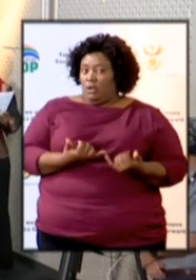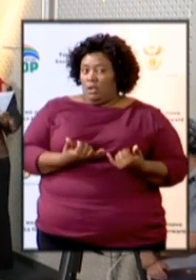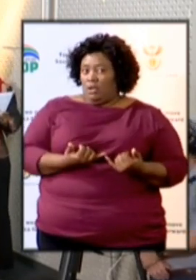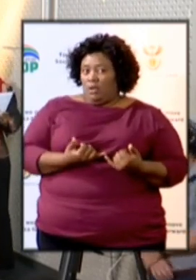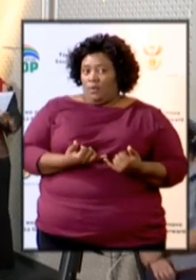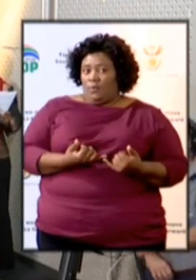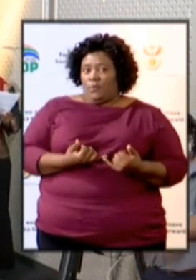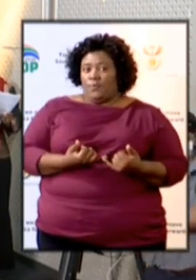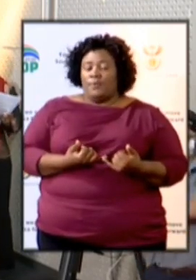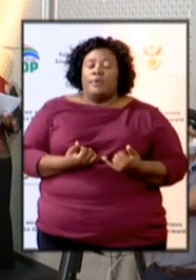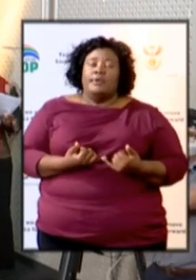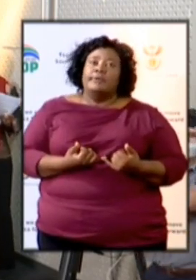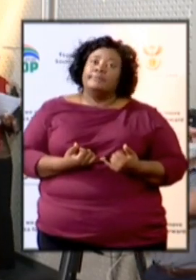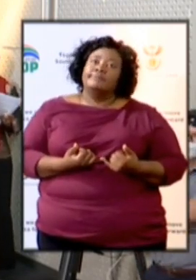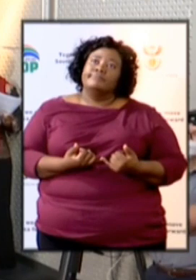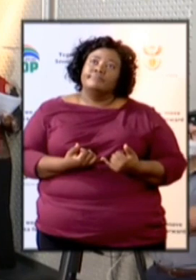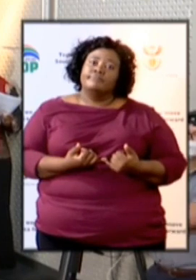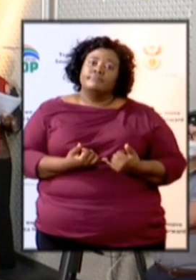going to just,